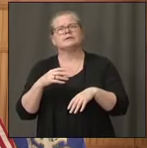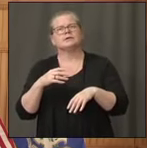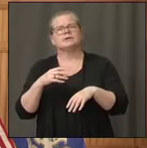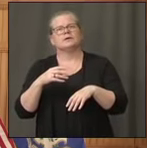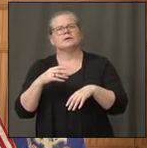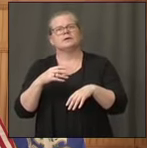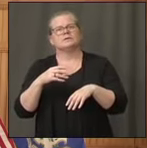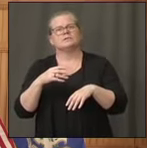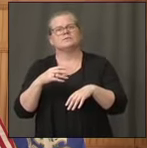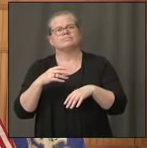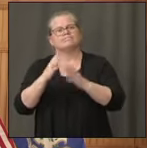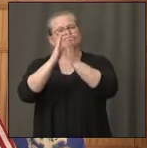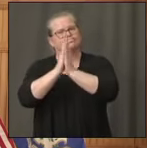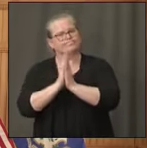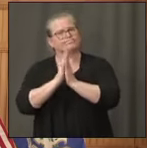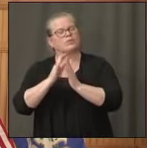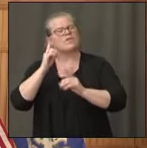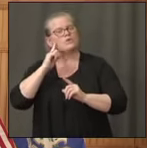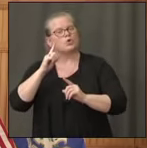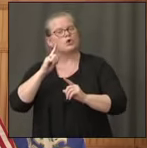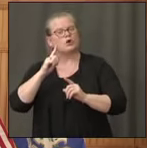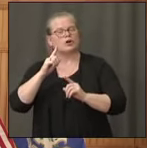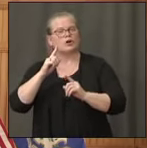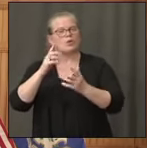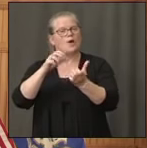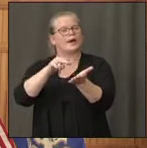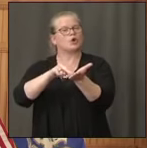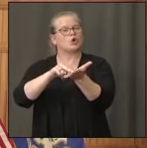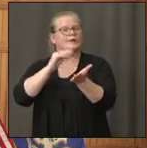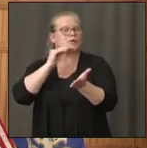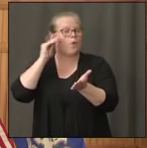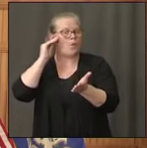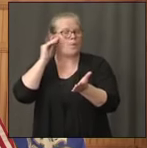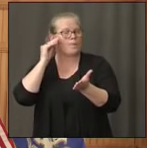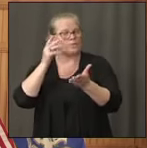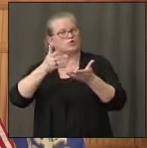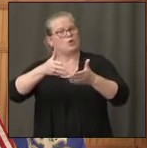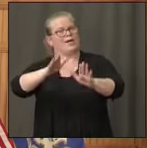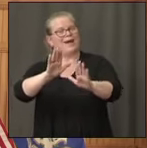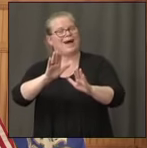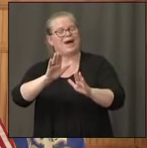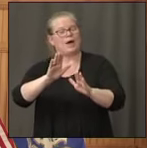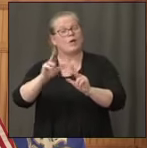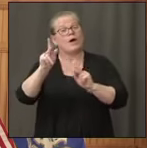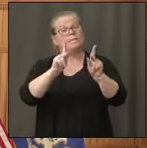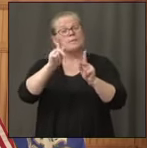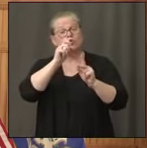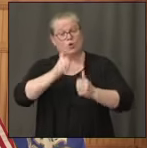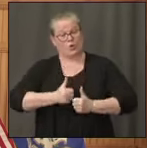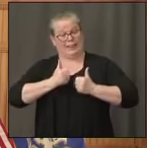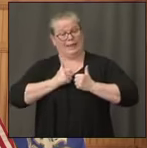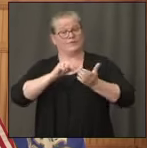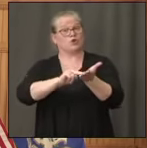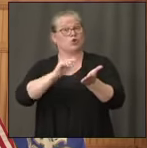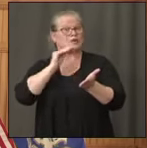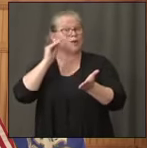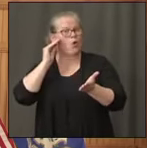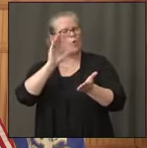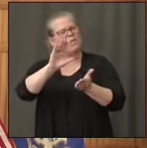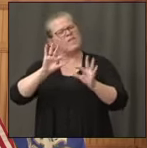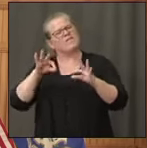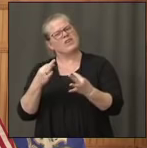to have cameras, electronic monitoring devices inside the rooms of the residents. I wondered how you thought